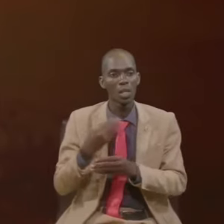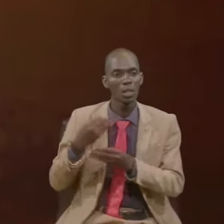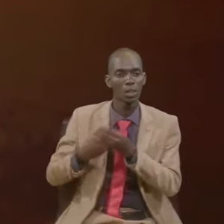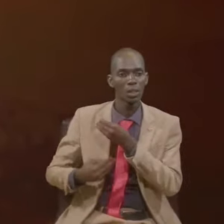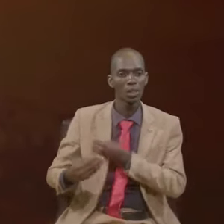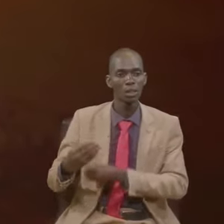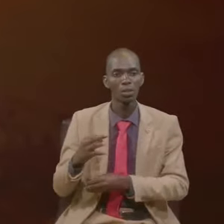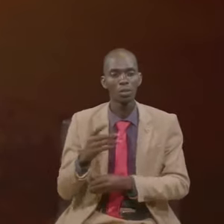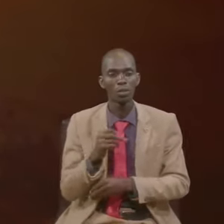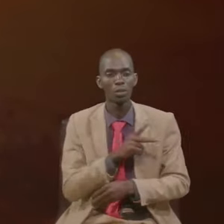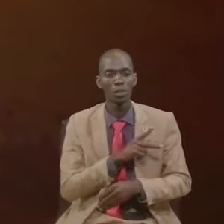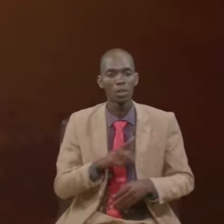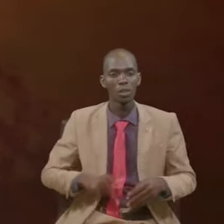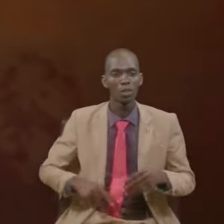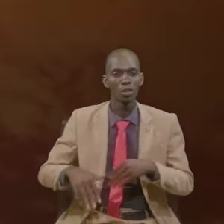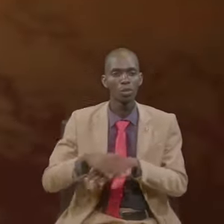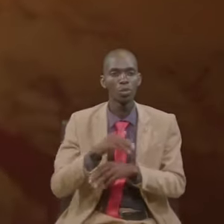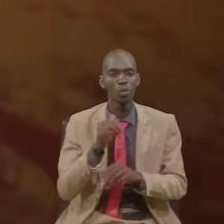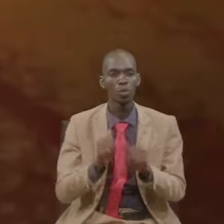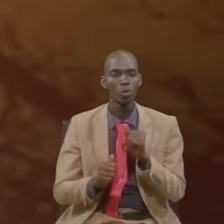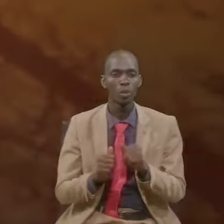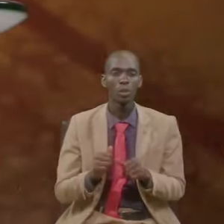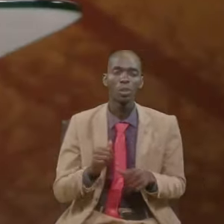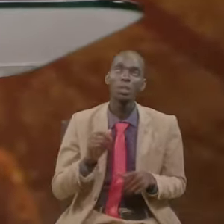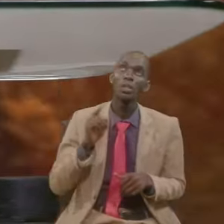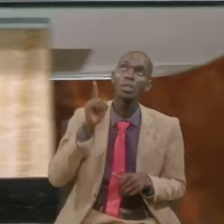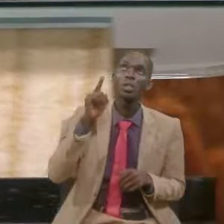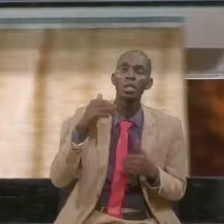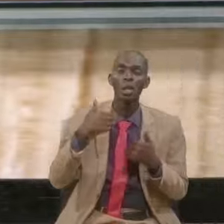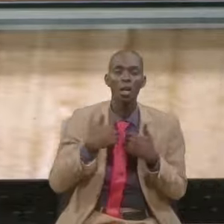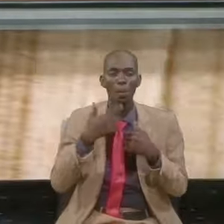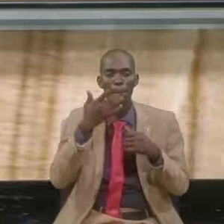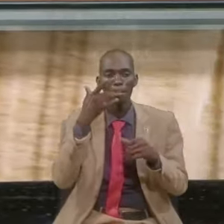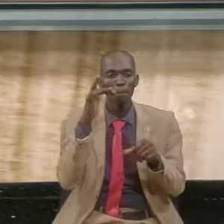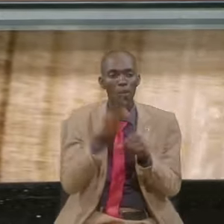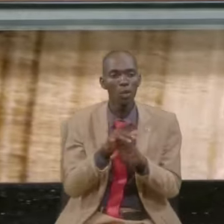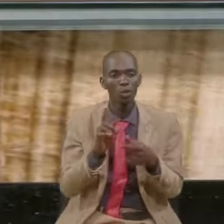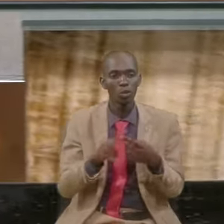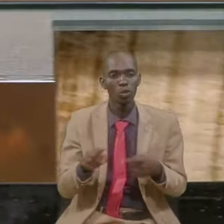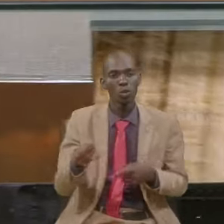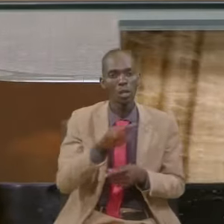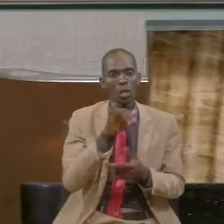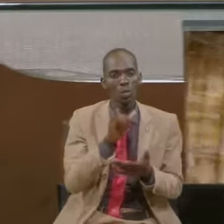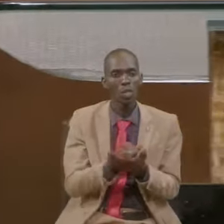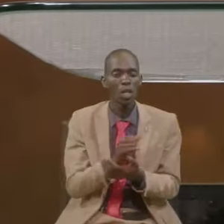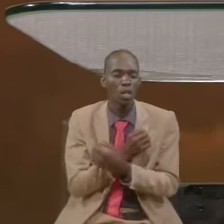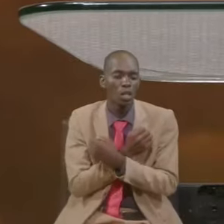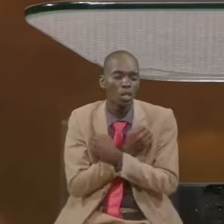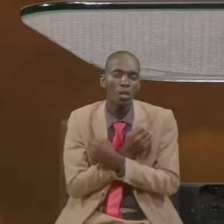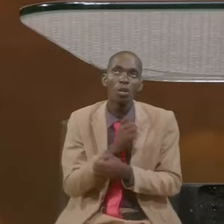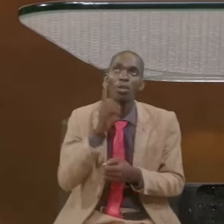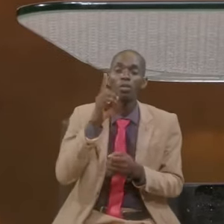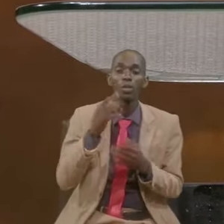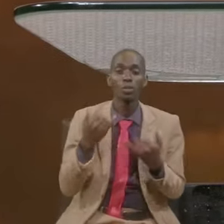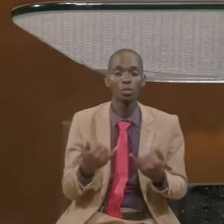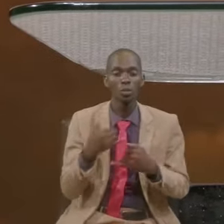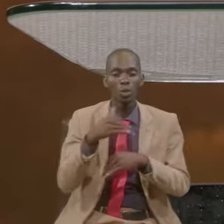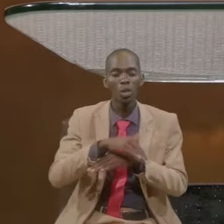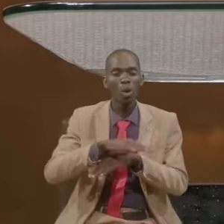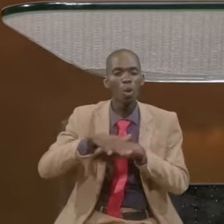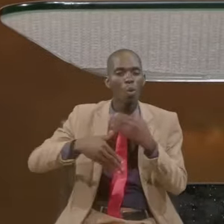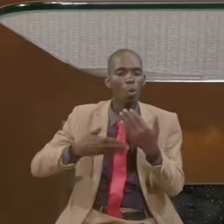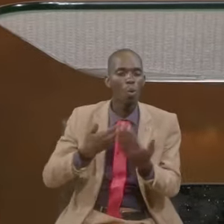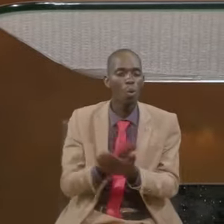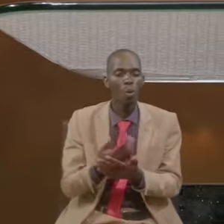has promised to them that love him? Tonight, with all that we have studied, we want to